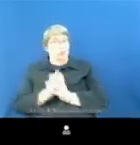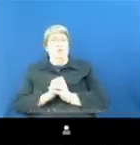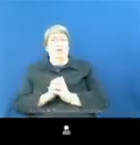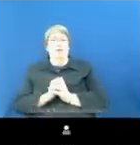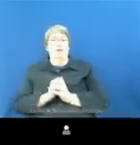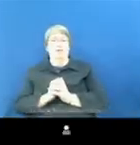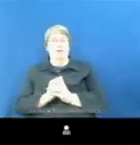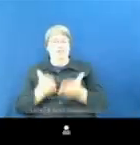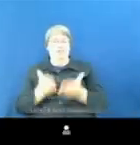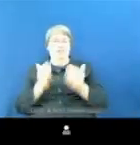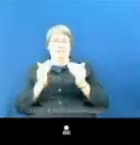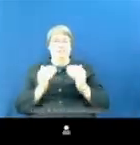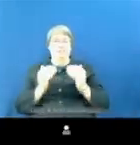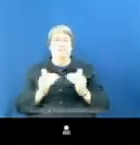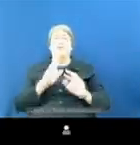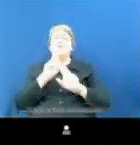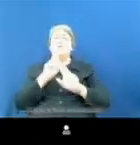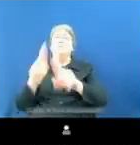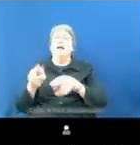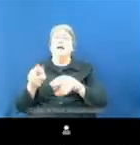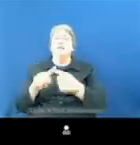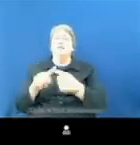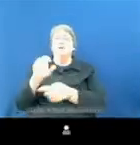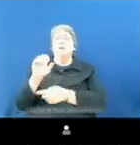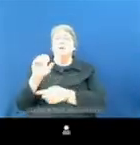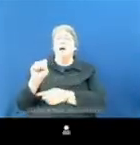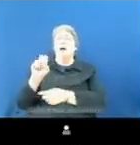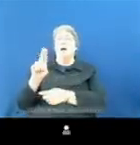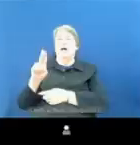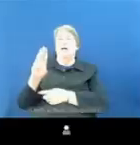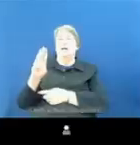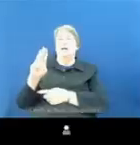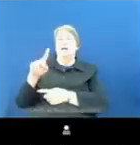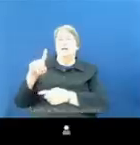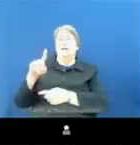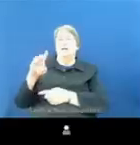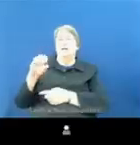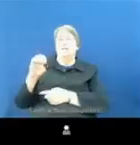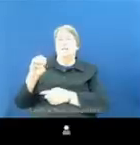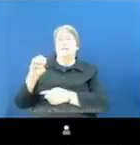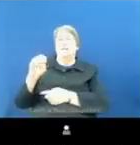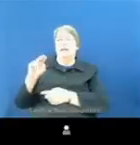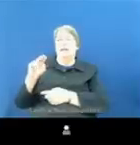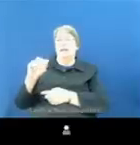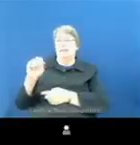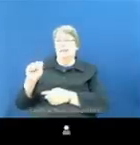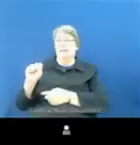Responding to subpoenas. Court interpreters need to know the correct protocol.